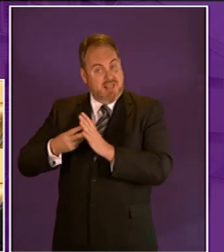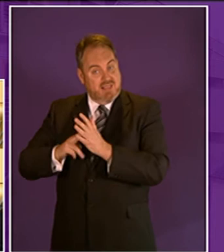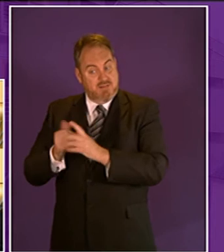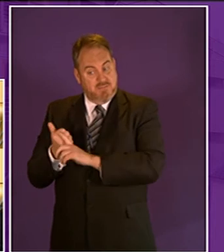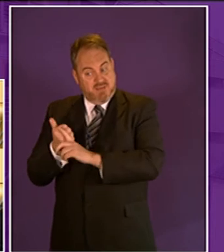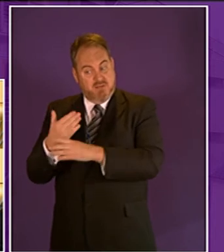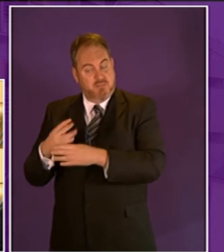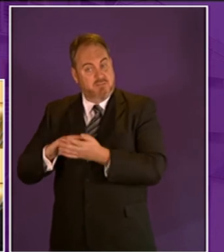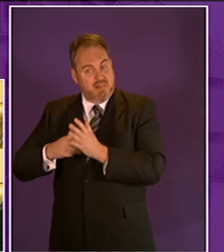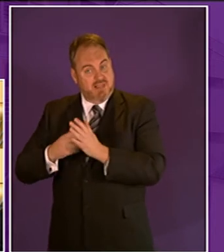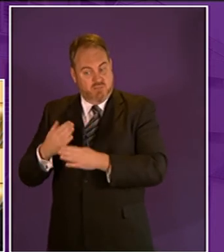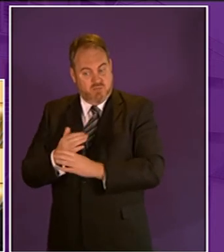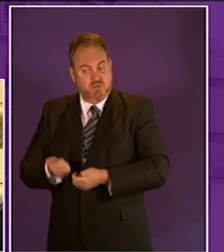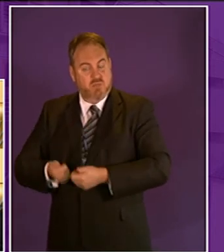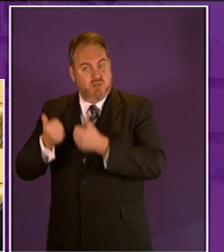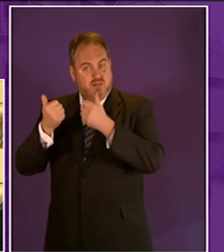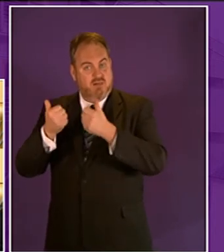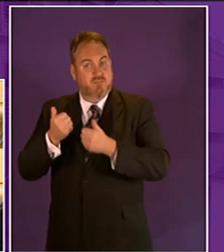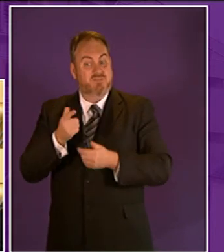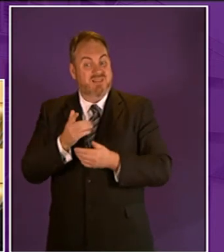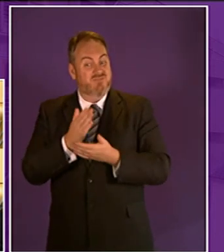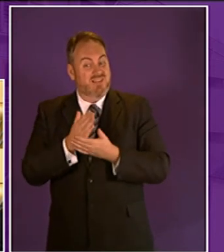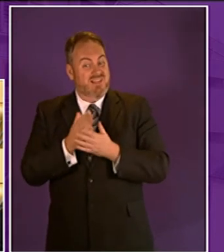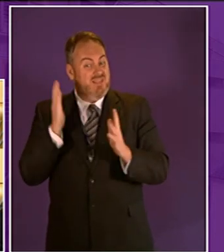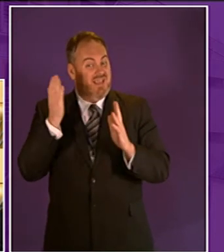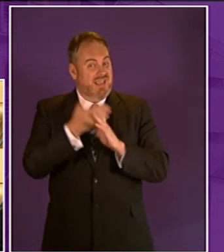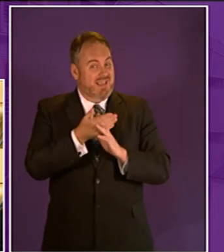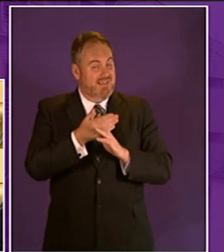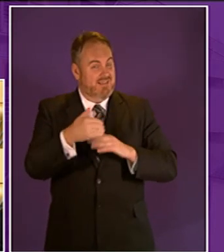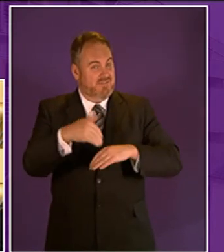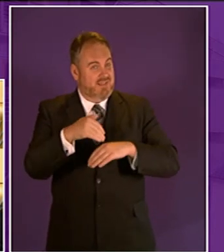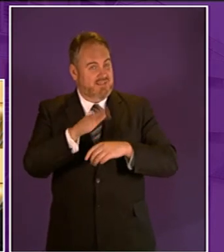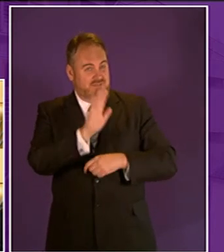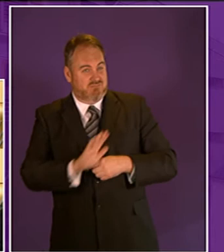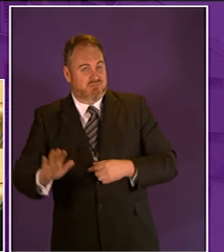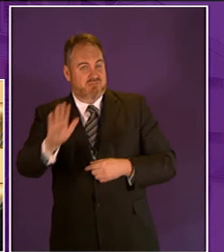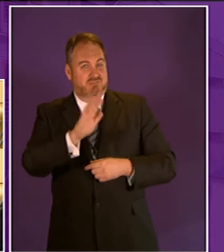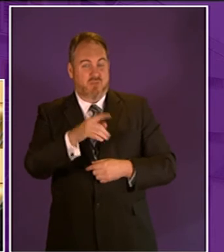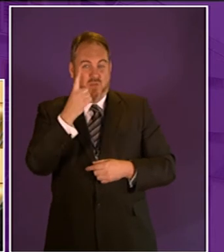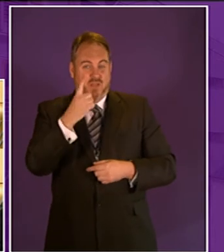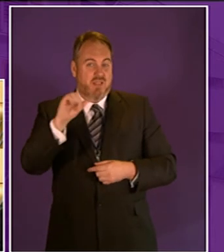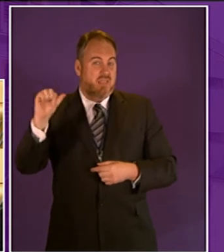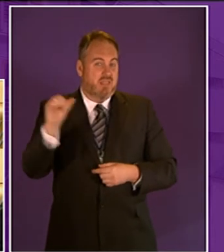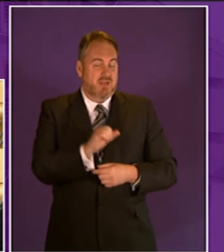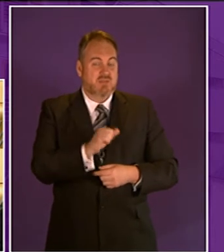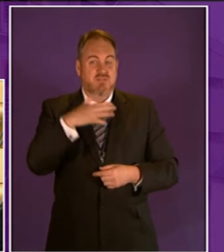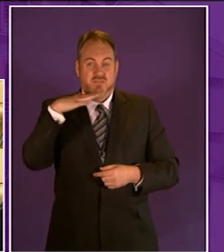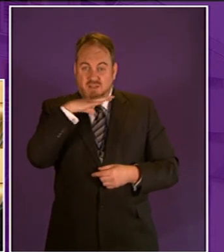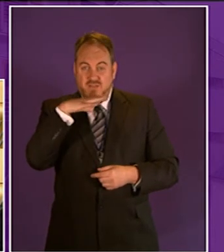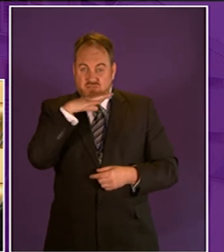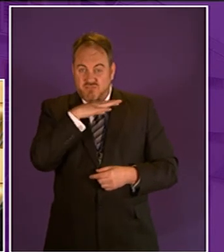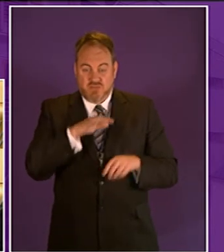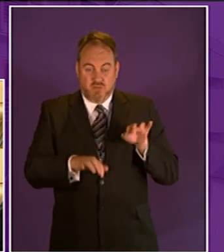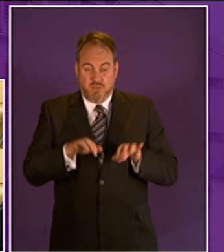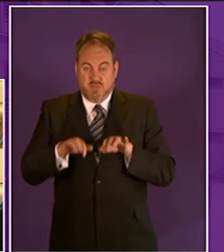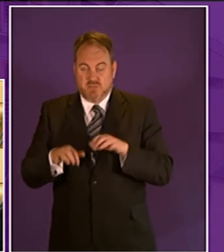did experience what was a widespread attack on their PC environment with around 1,100 devices